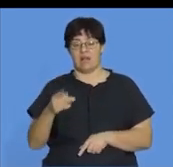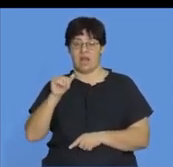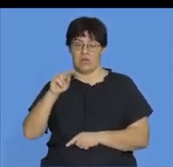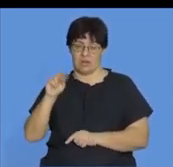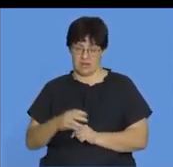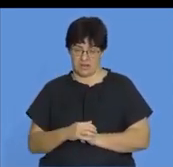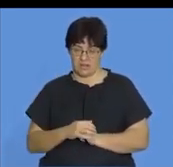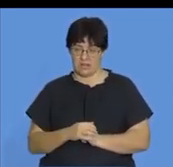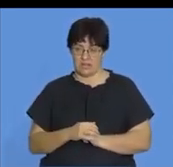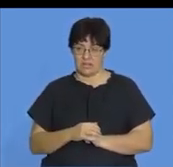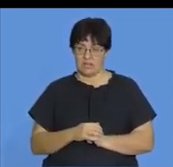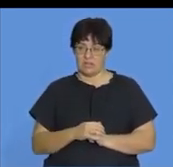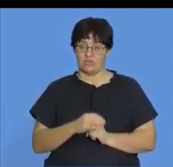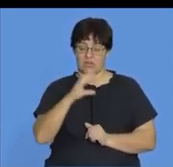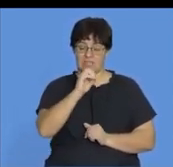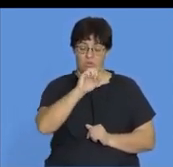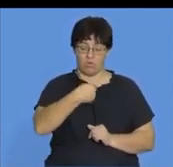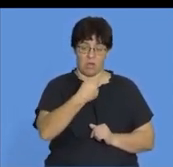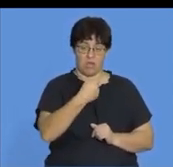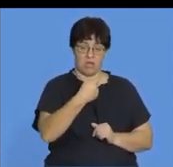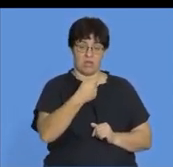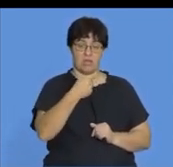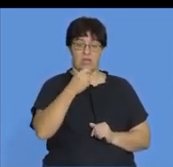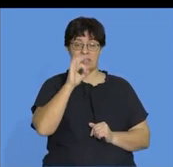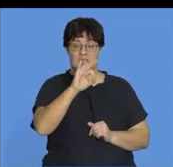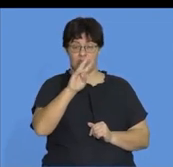number of moles of iron. So if we have got